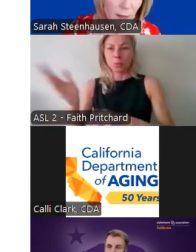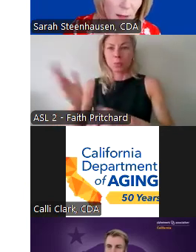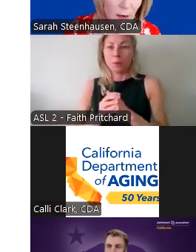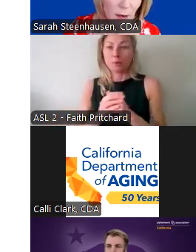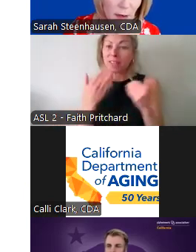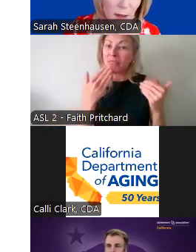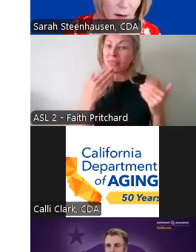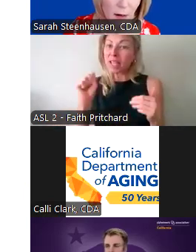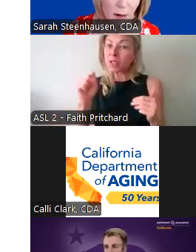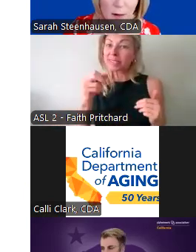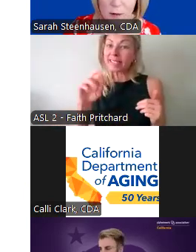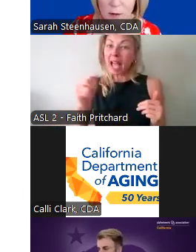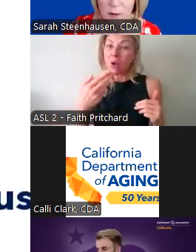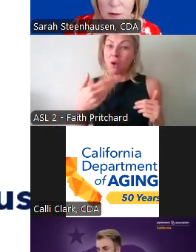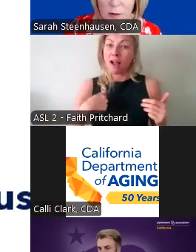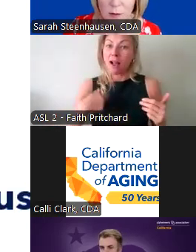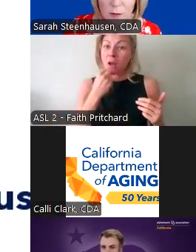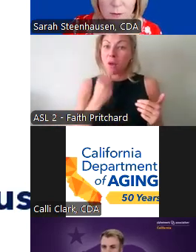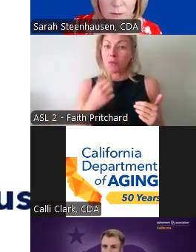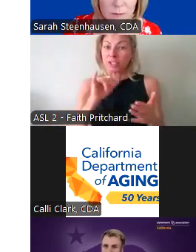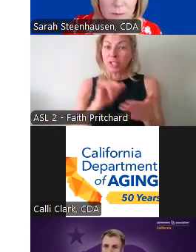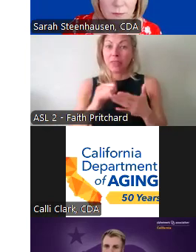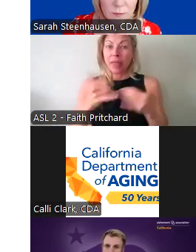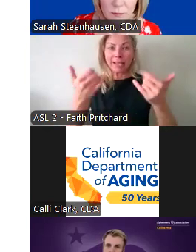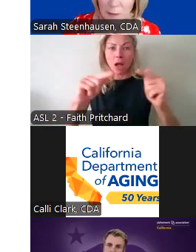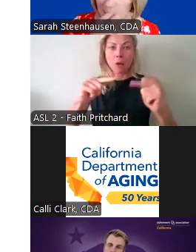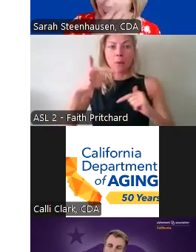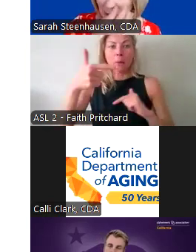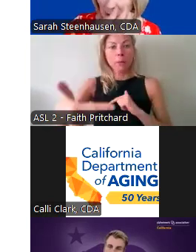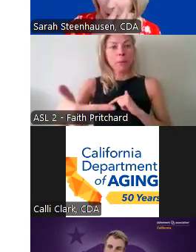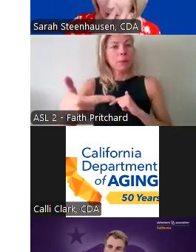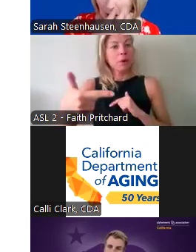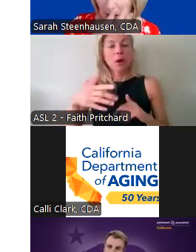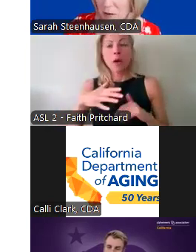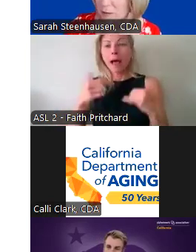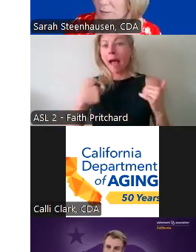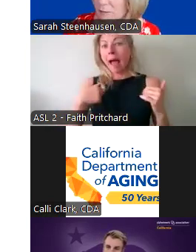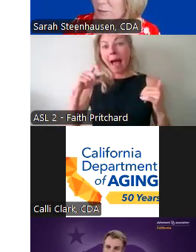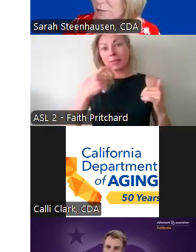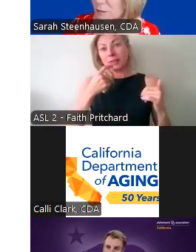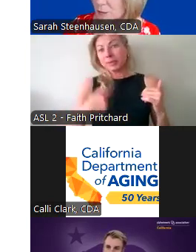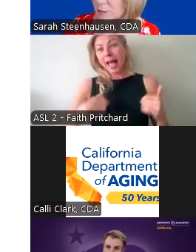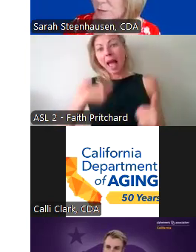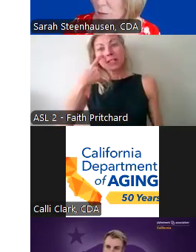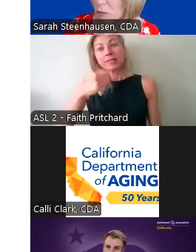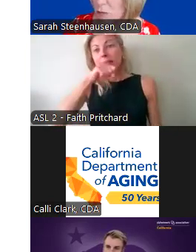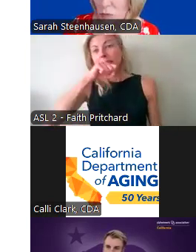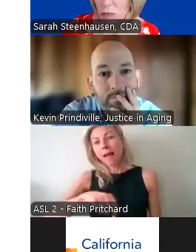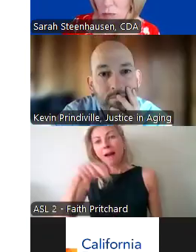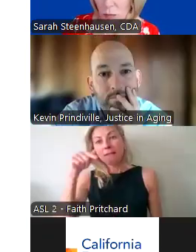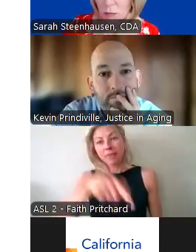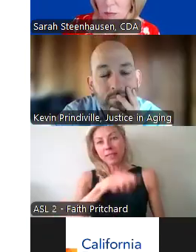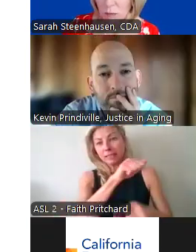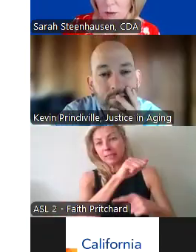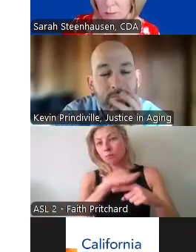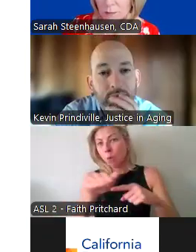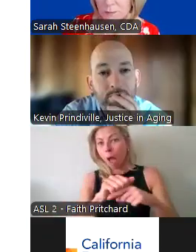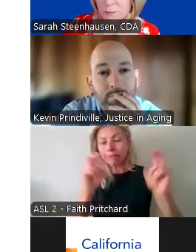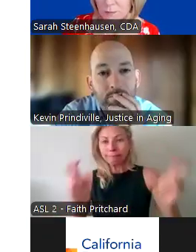that. And at this point, we will turn the agenda over. I gotta say, I just love this practice. And this is